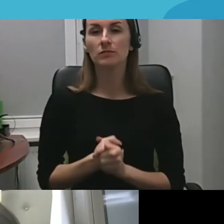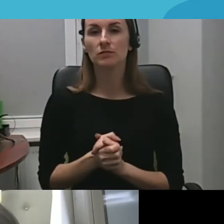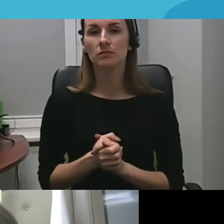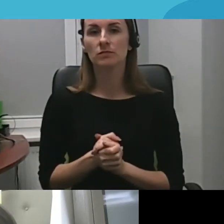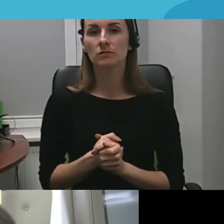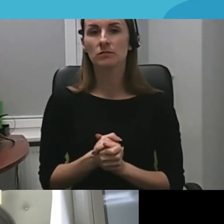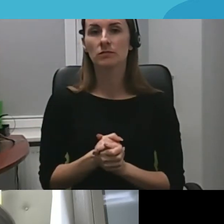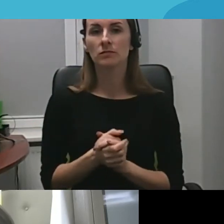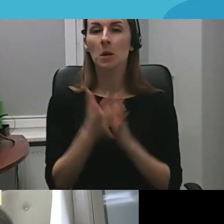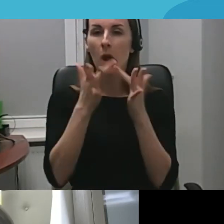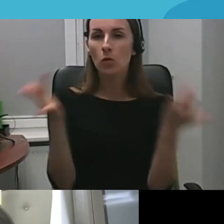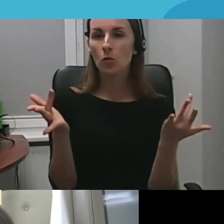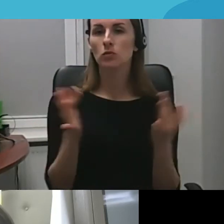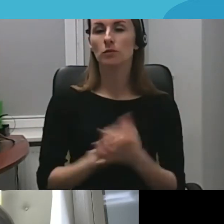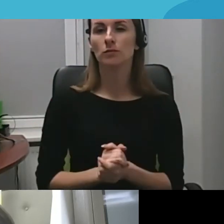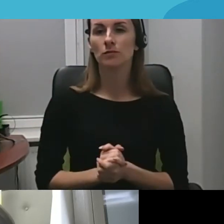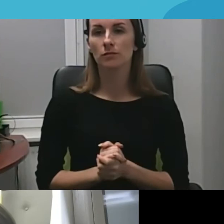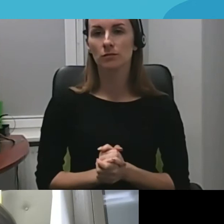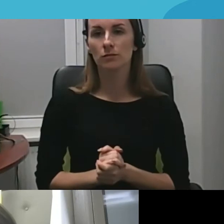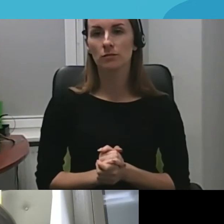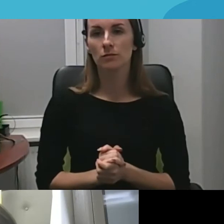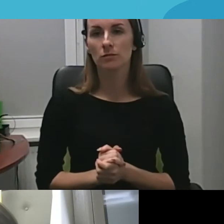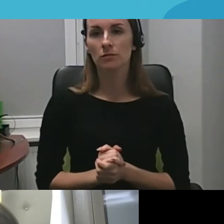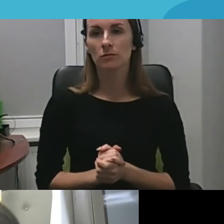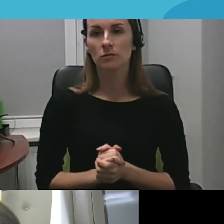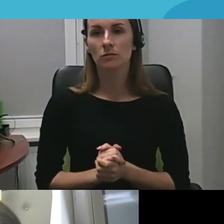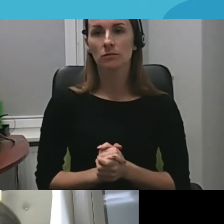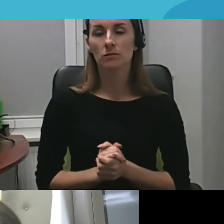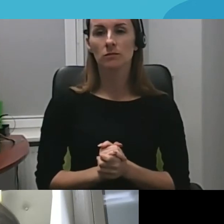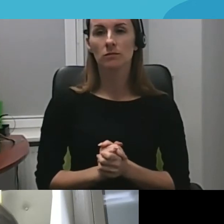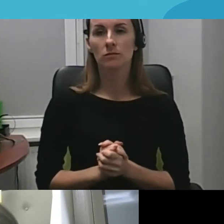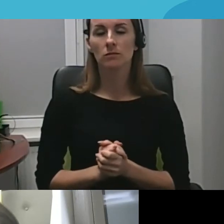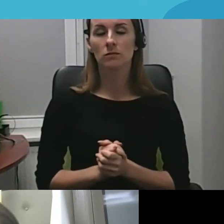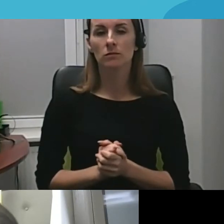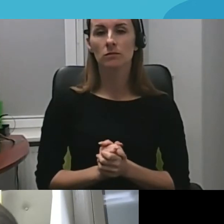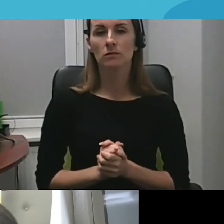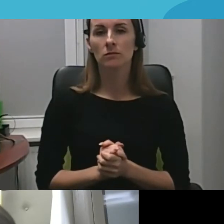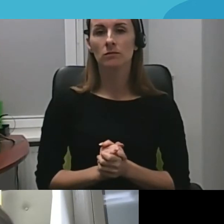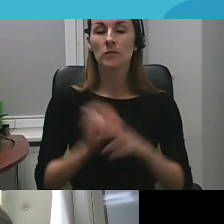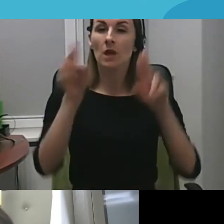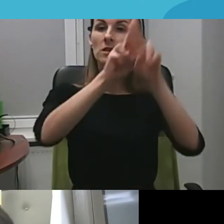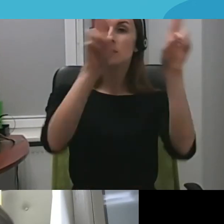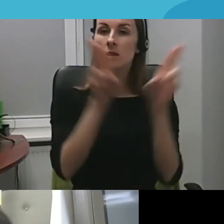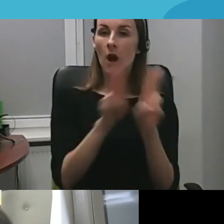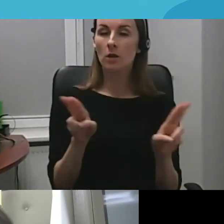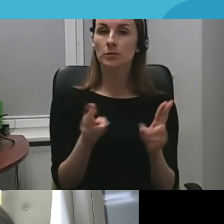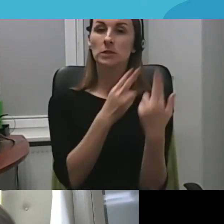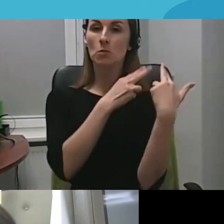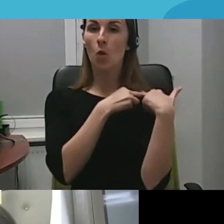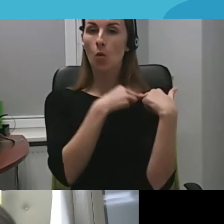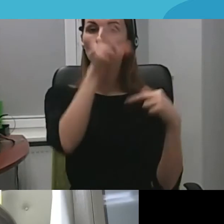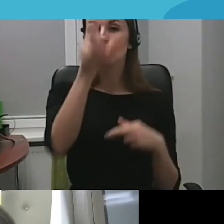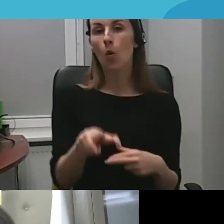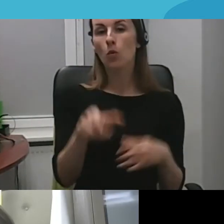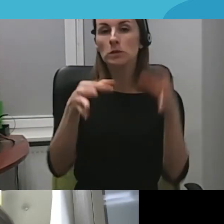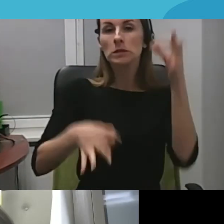their international commitments or the international obligations in human rights sphere must be followed by Belarus. And